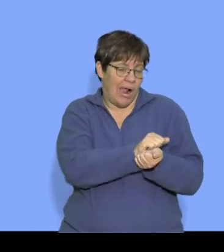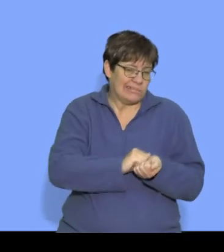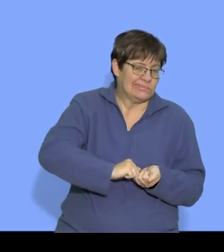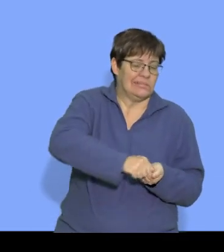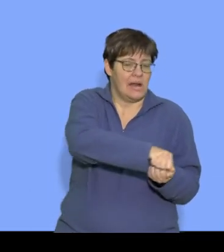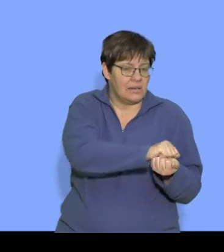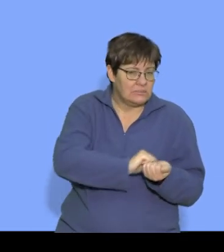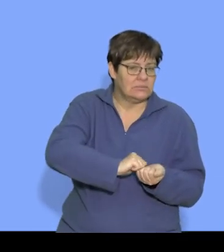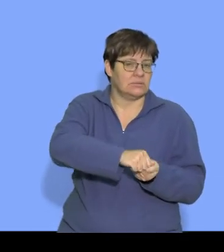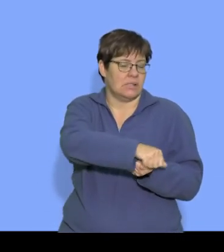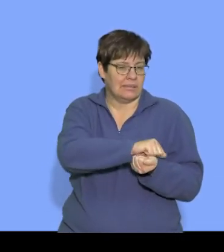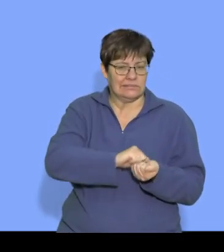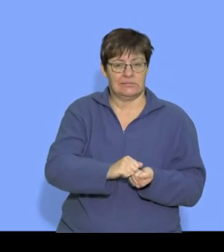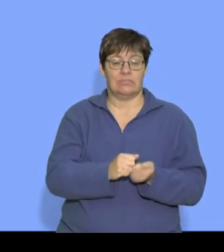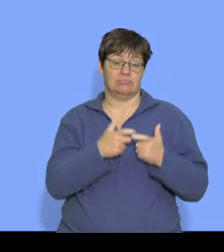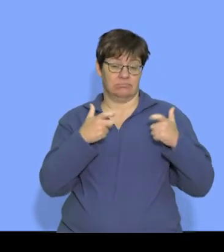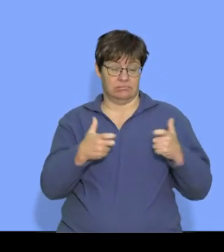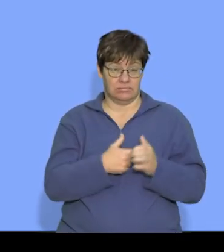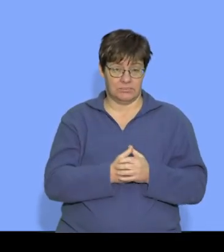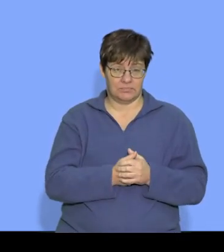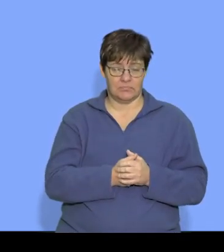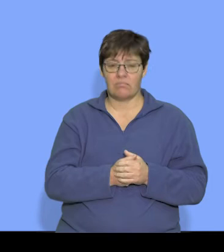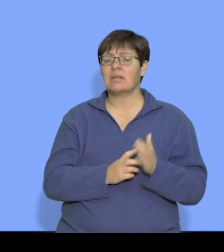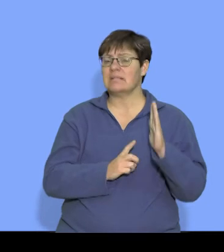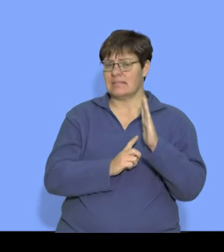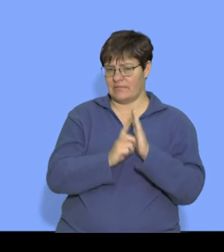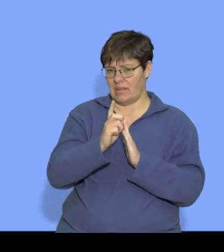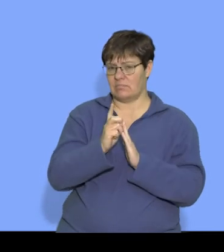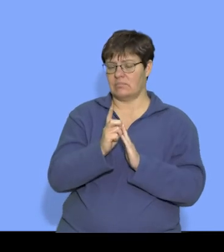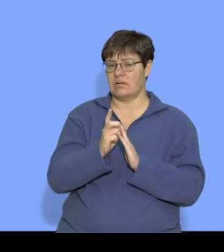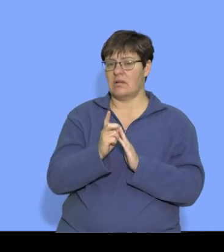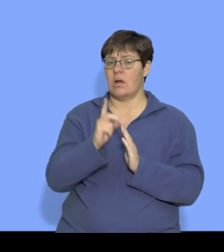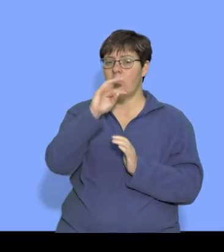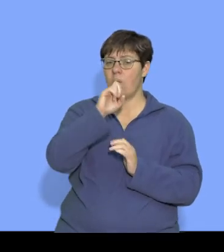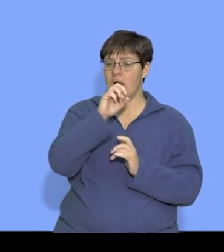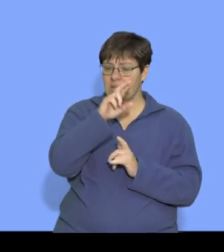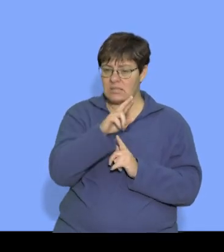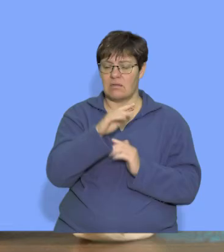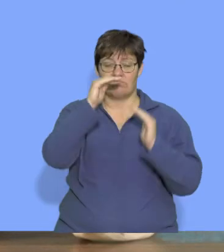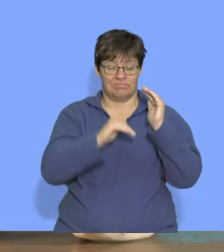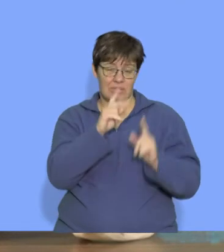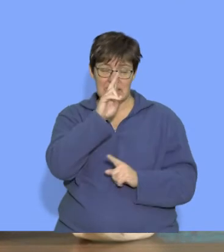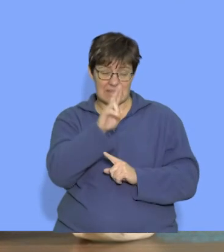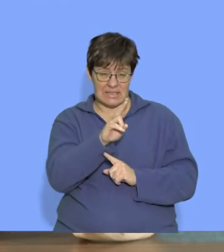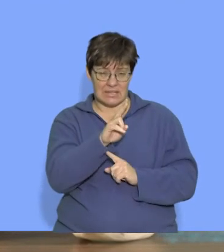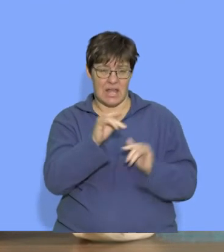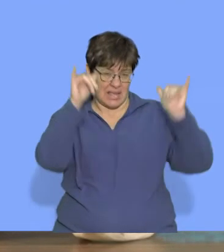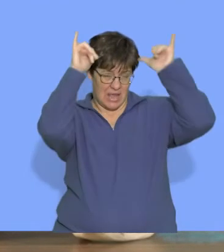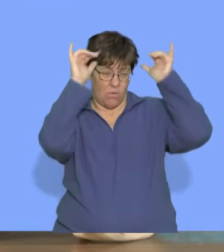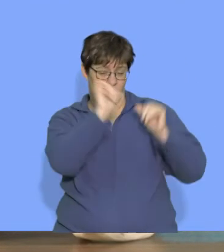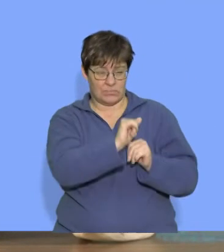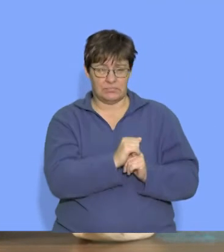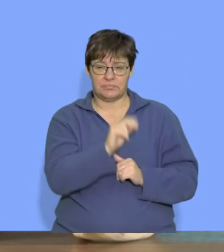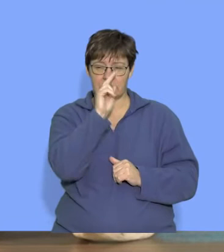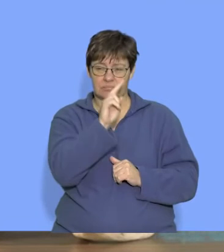food extensively. So you can see well-developed molars and premolars. Let's look at this lower jaw of a cow. You can